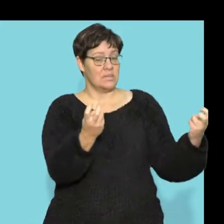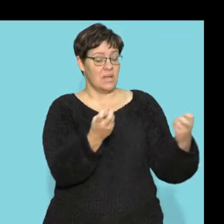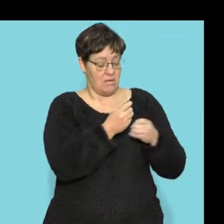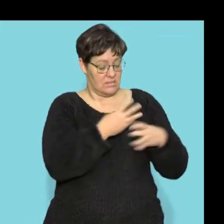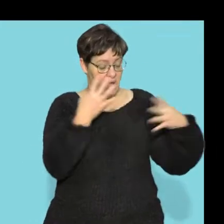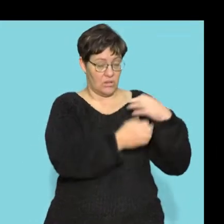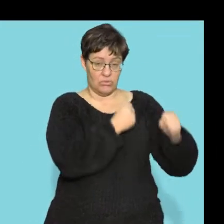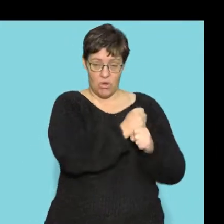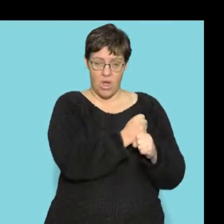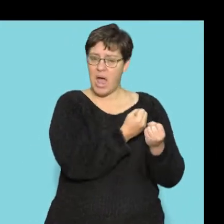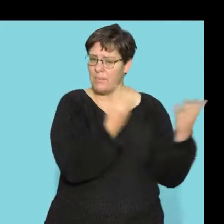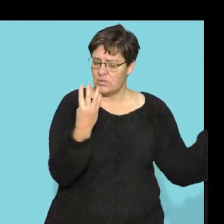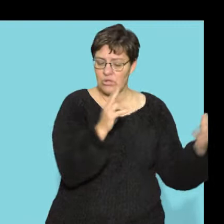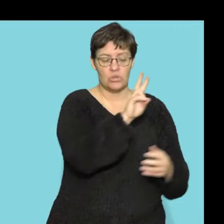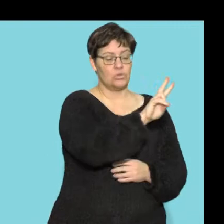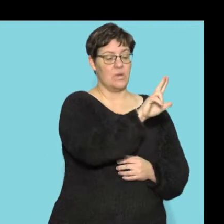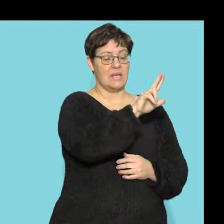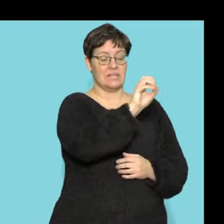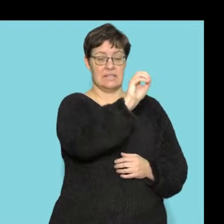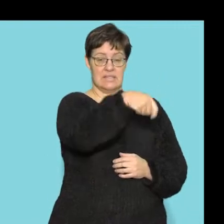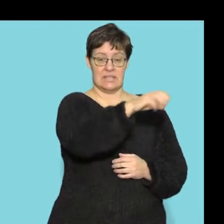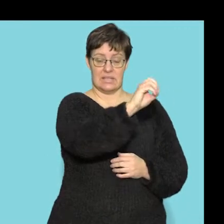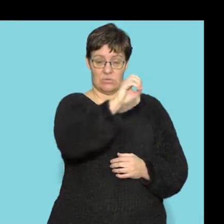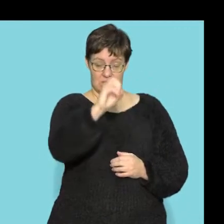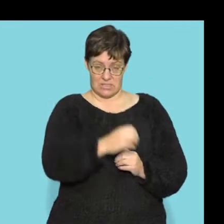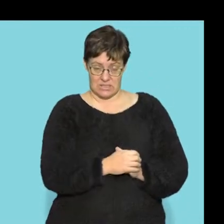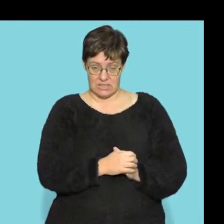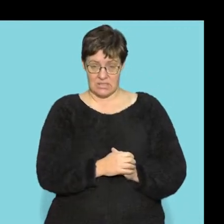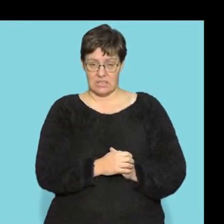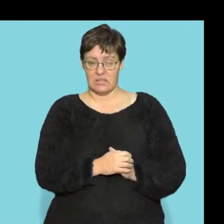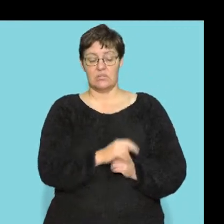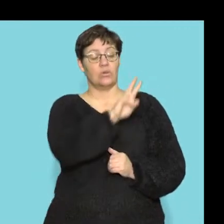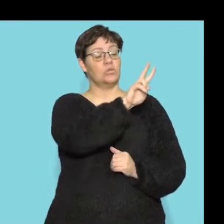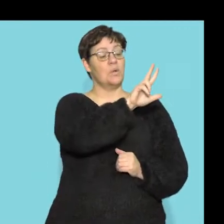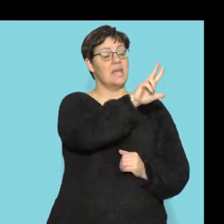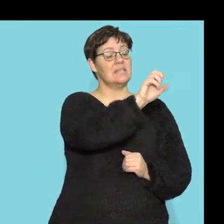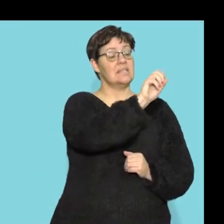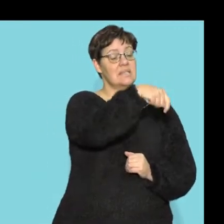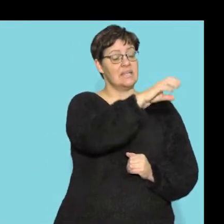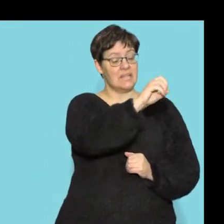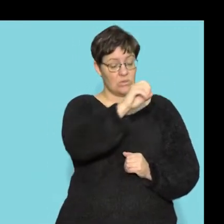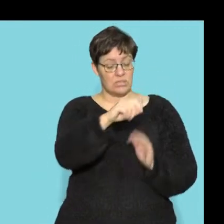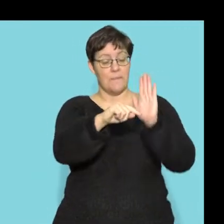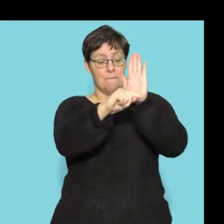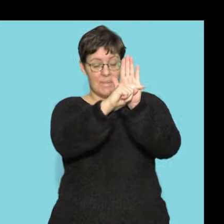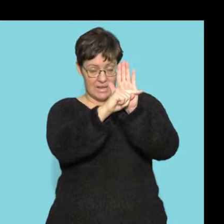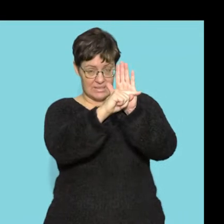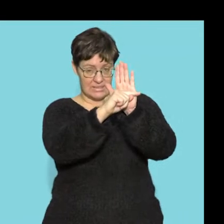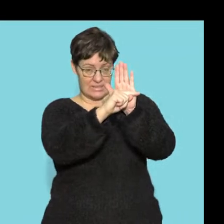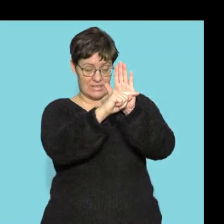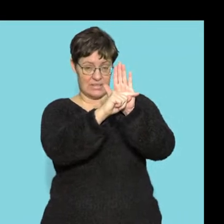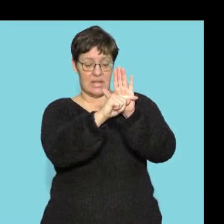of the year was 280,000. So therefore, I say 280,000 minus